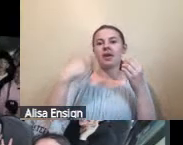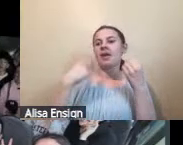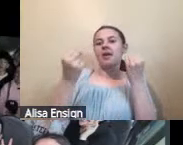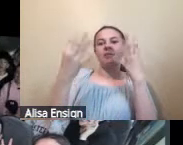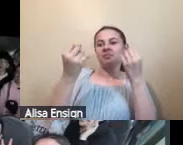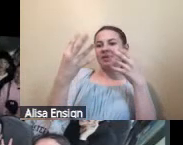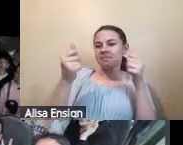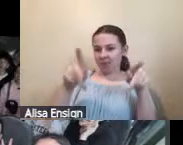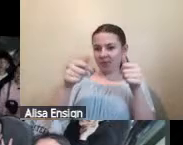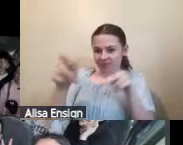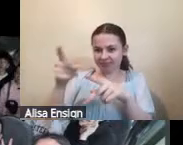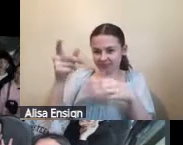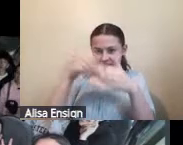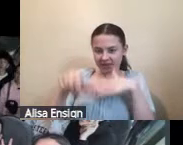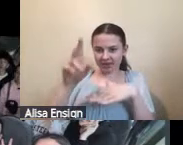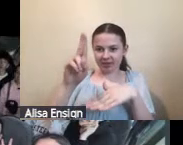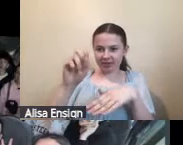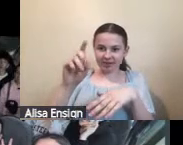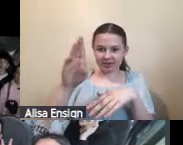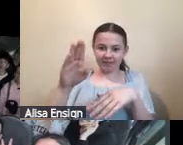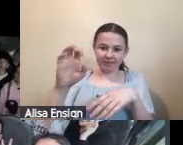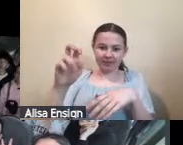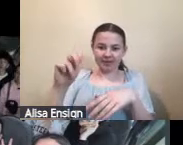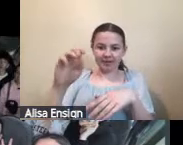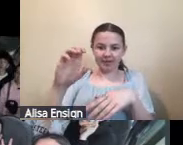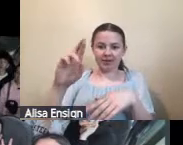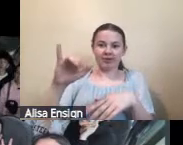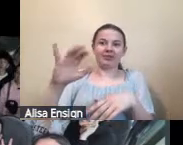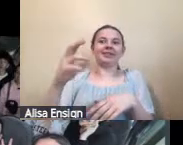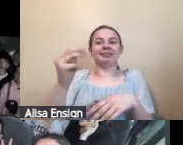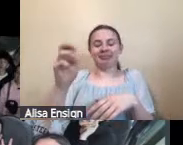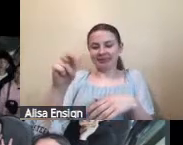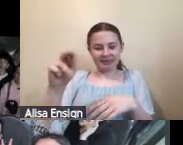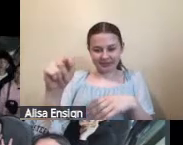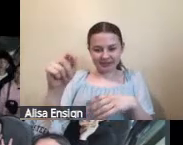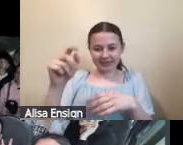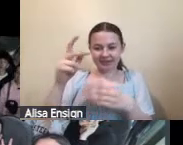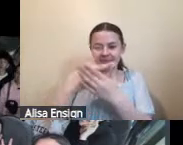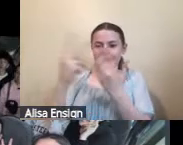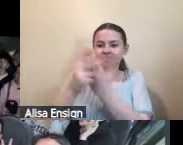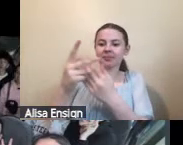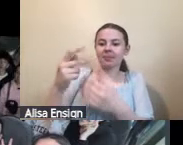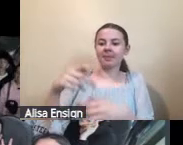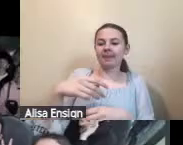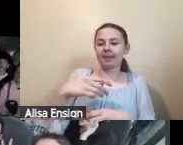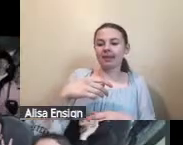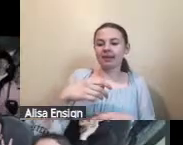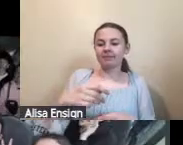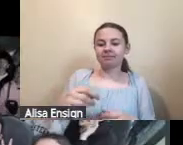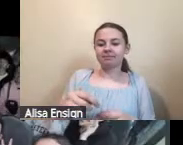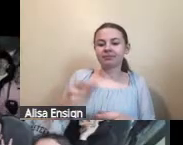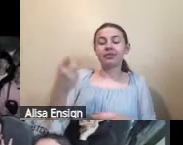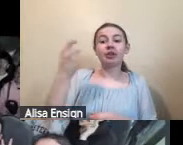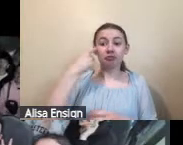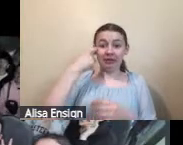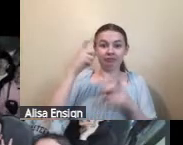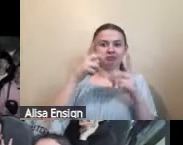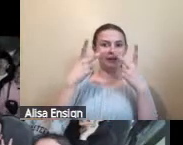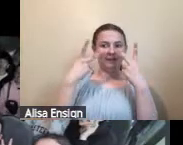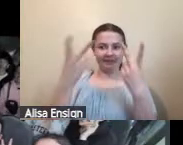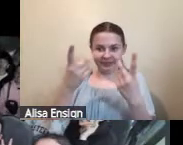experiences going to New York. But I've had many opportunities with USDB enrichment